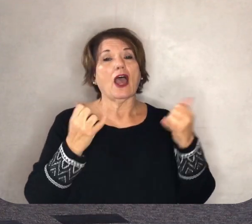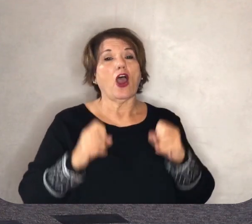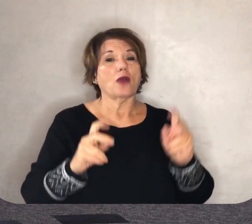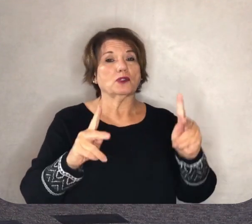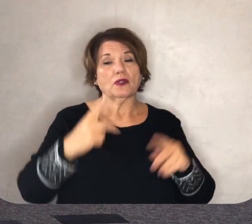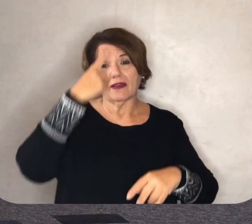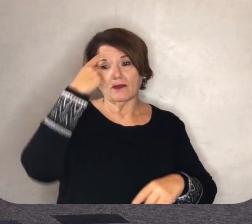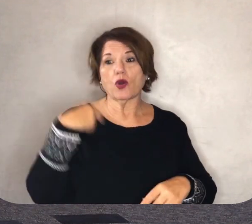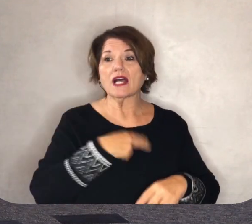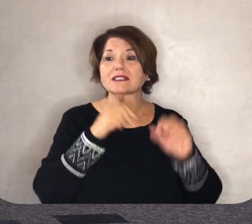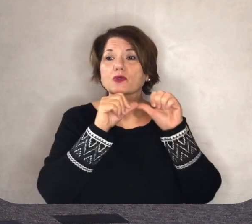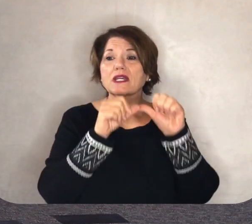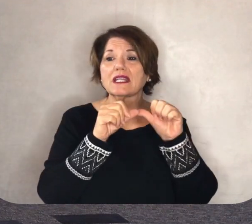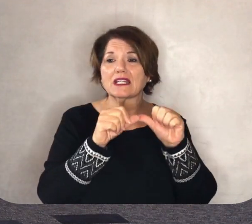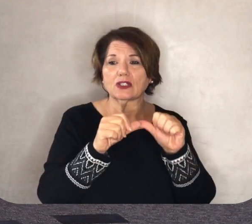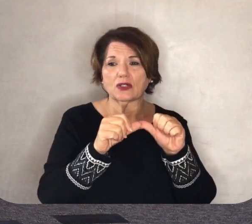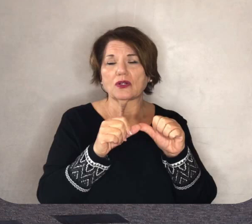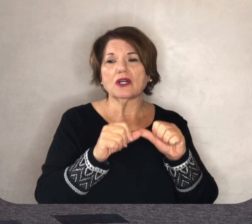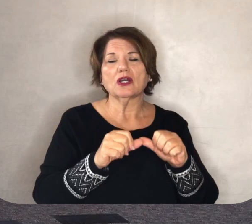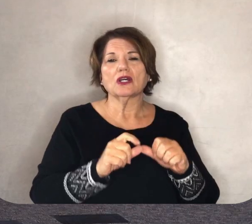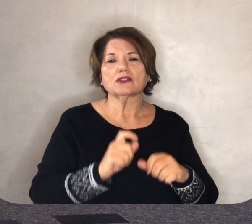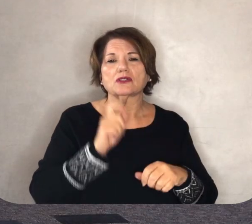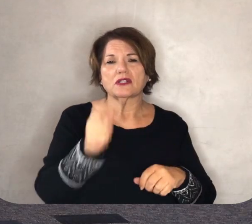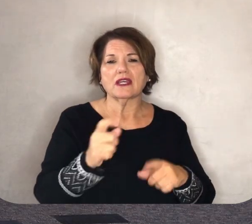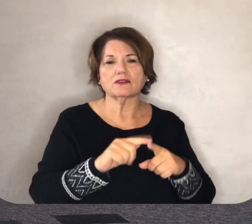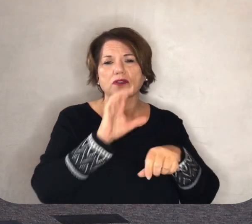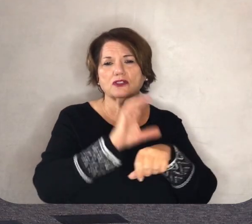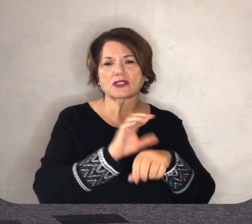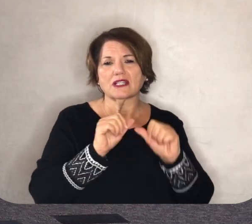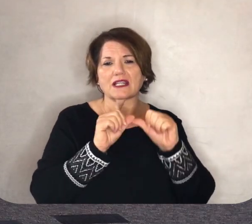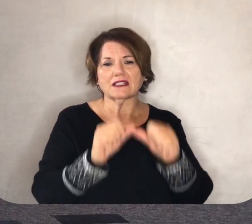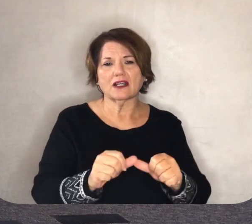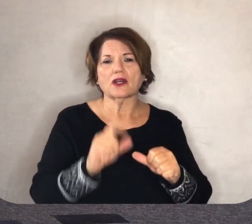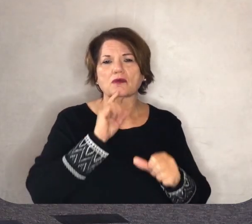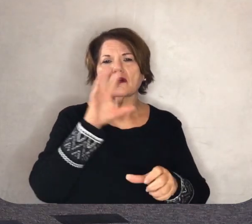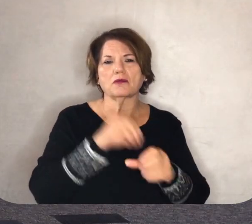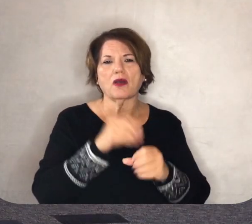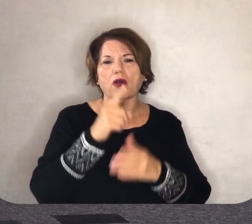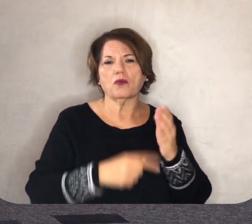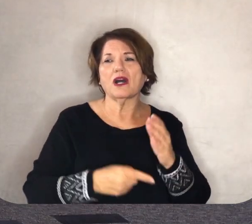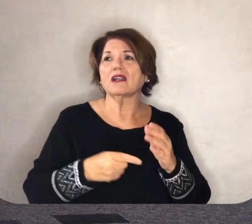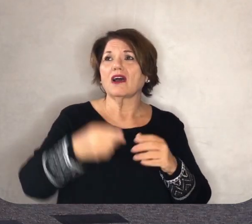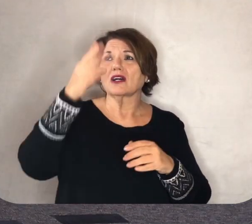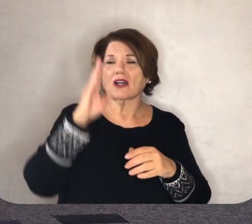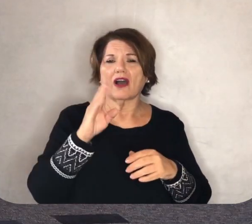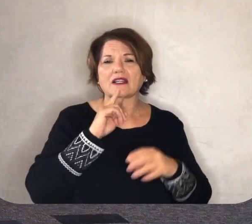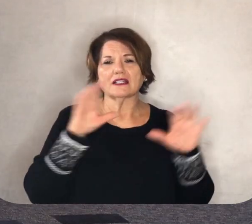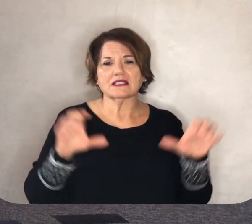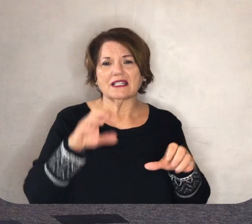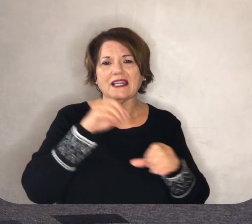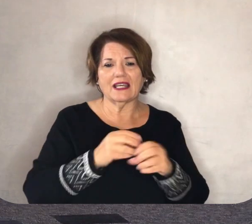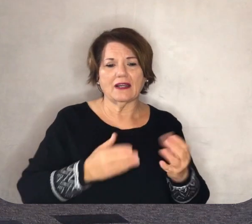to continue to give to the church and continue to really be part of what God is doing in and